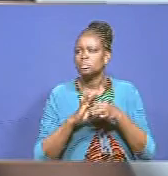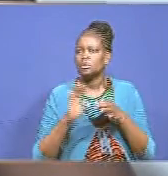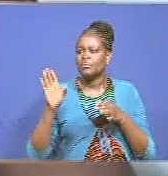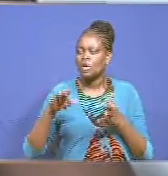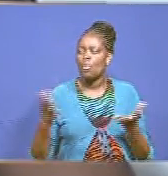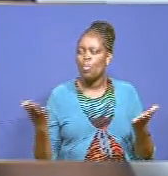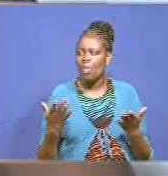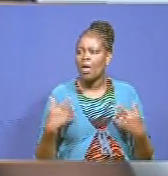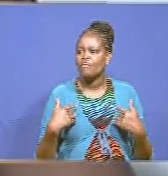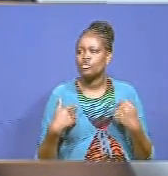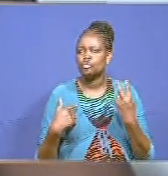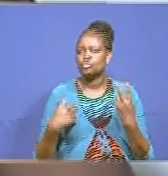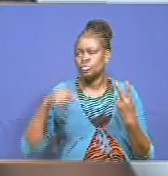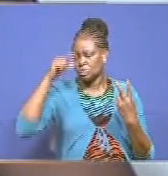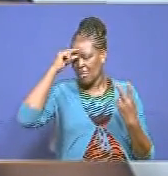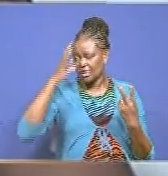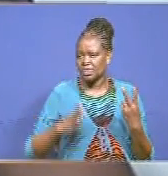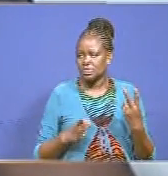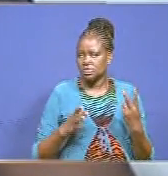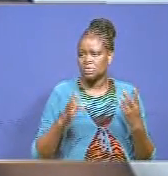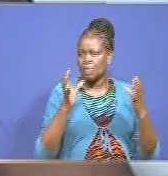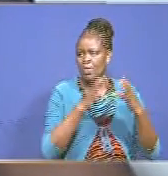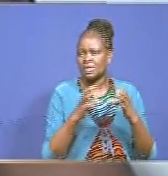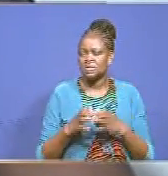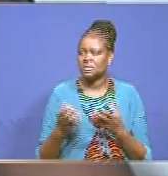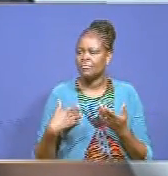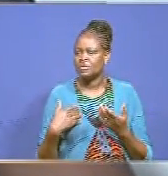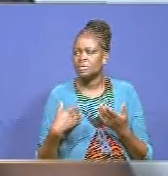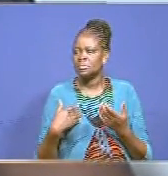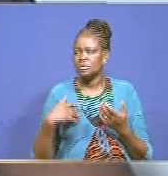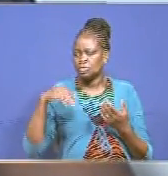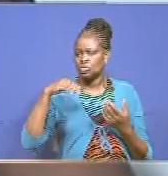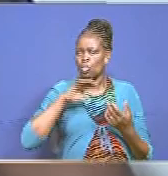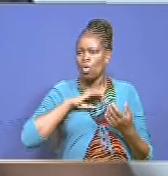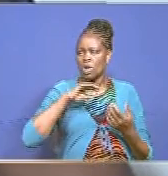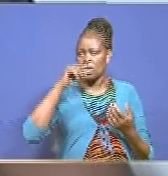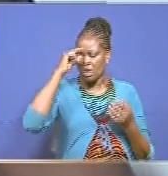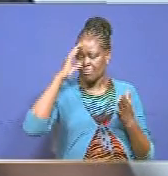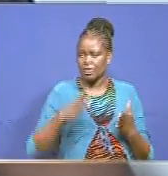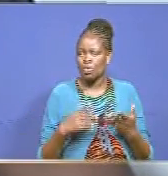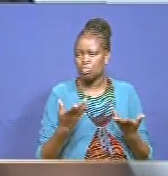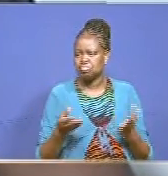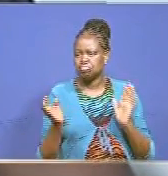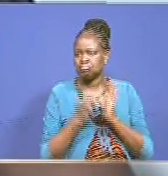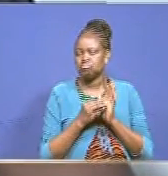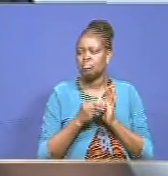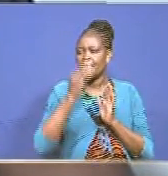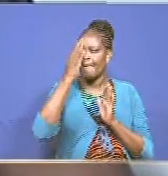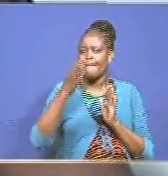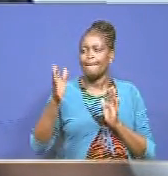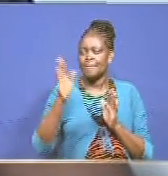we put two governors. Each party was putting its governor, or it was putting a parliamentary